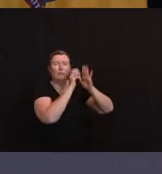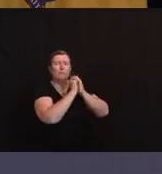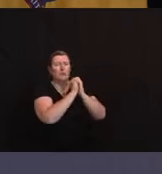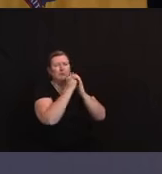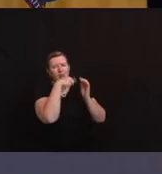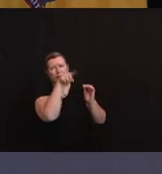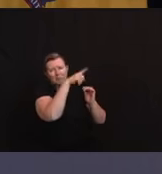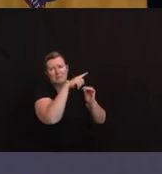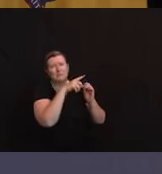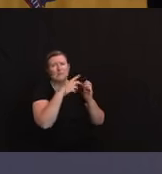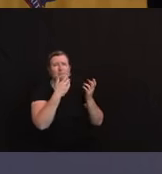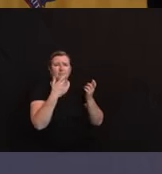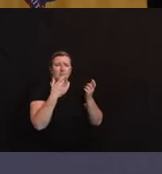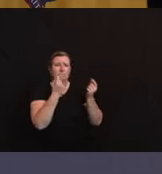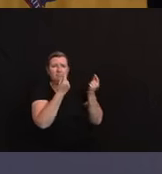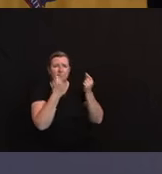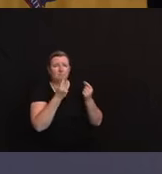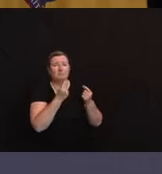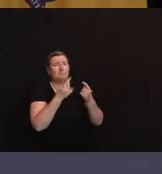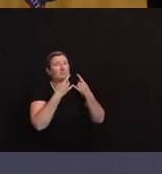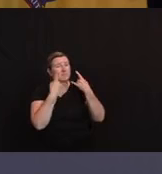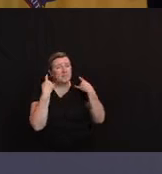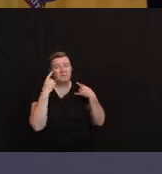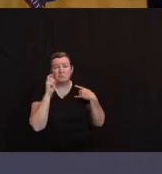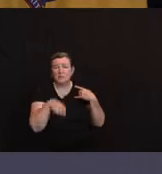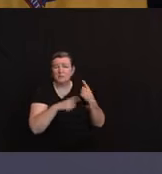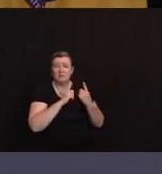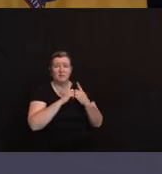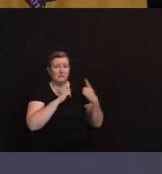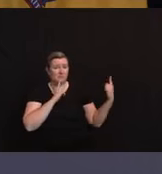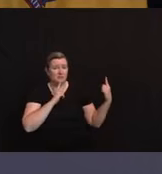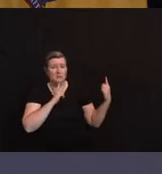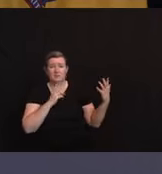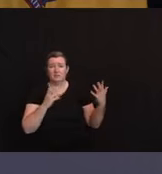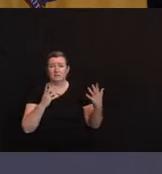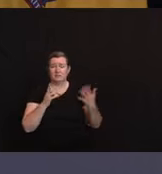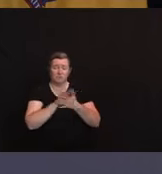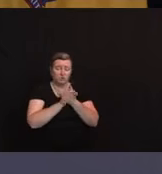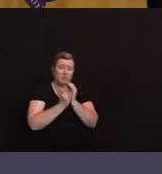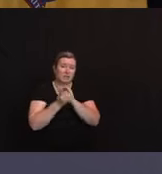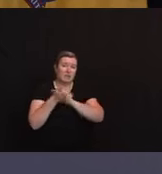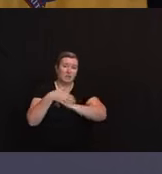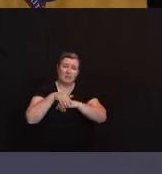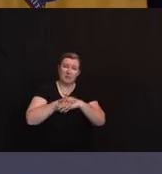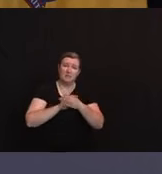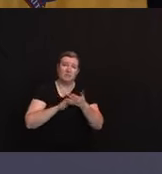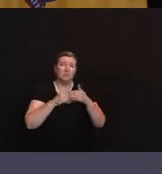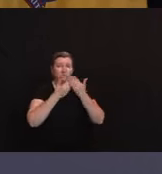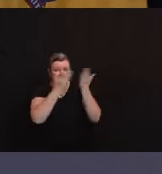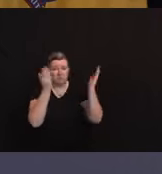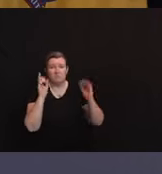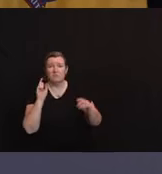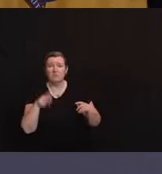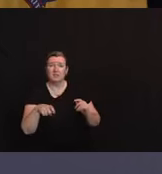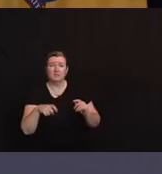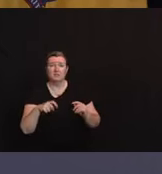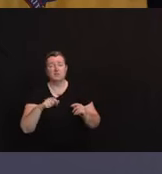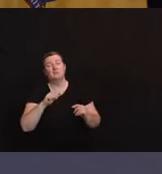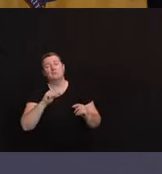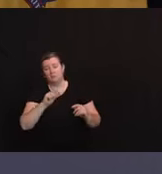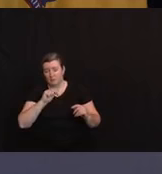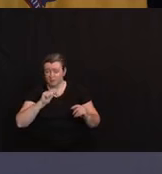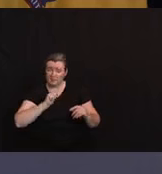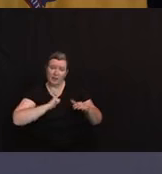Social distancing, face covering, washing hands with soap and water, self-quarantining if you have been in one of